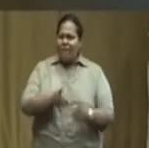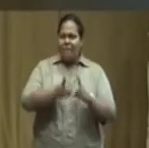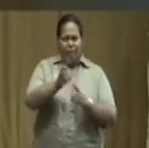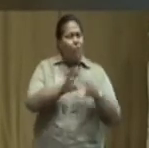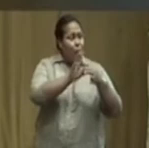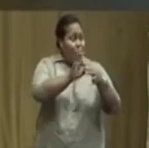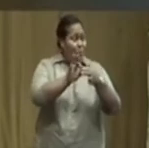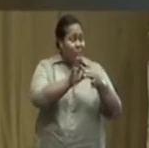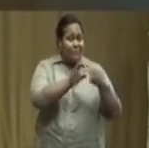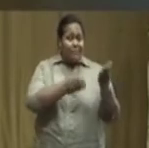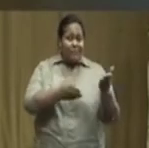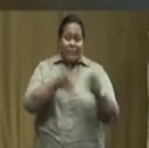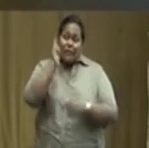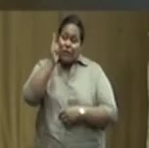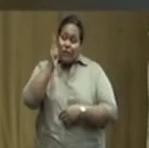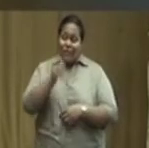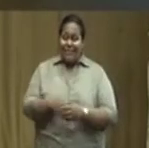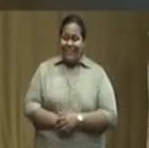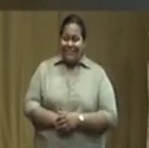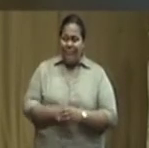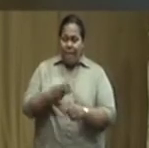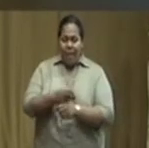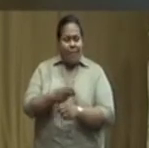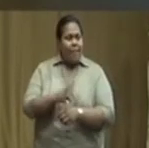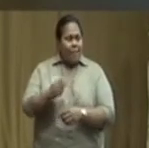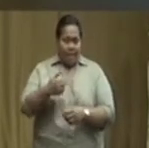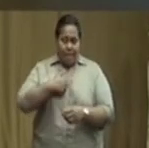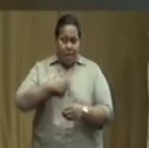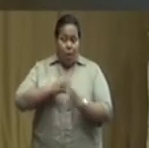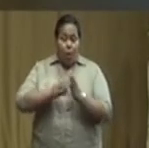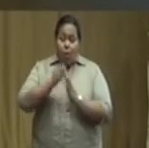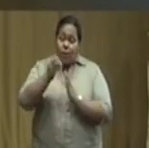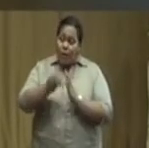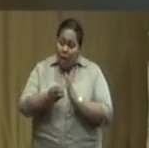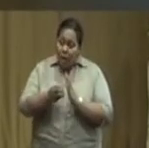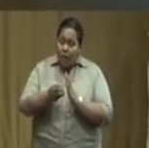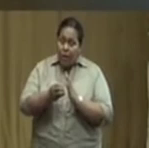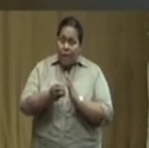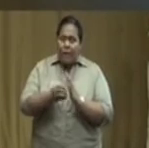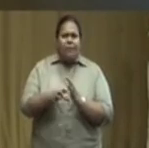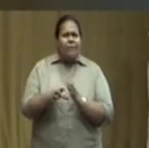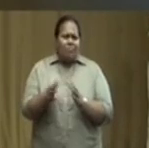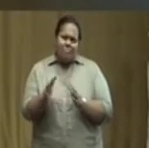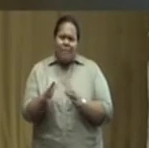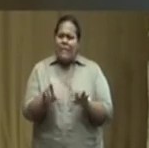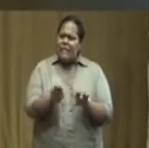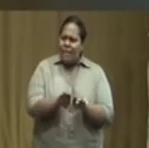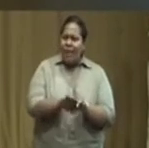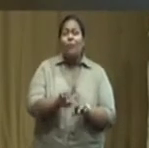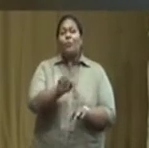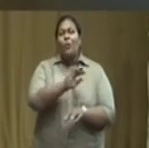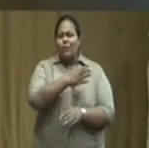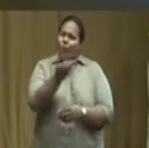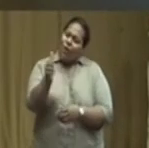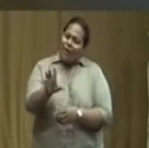effective techniques. Much of what I introduced from OER might be similar to what you were already doing. But for me,